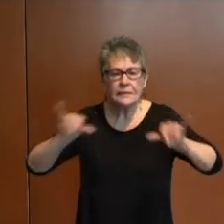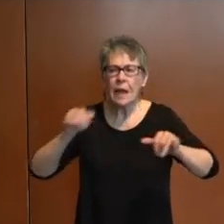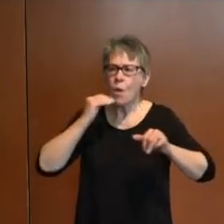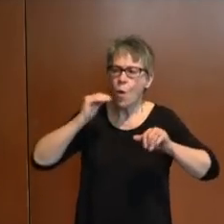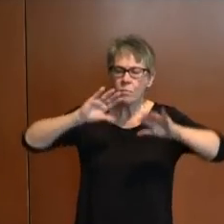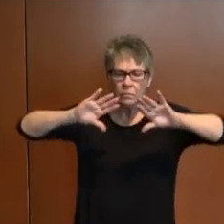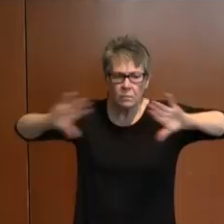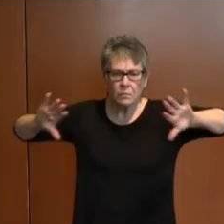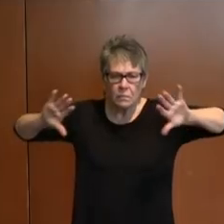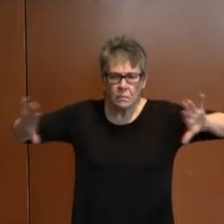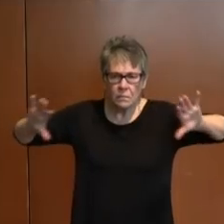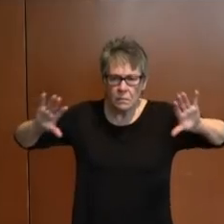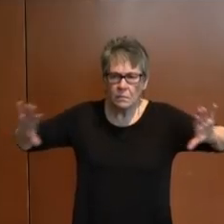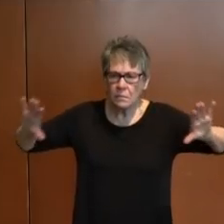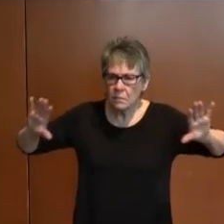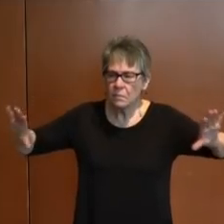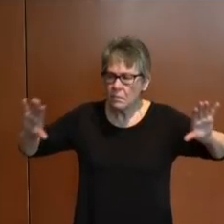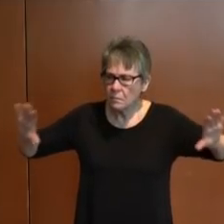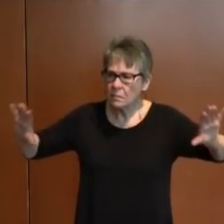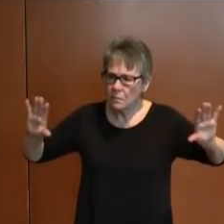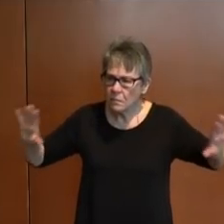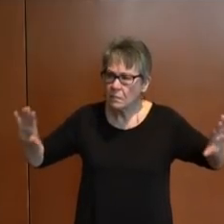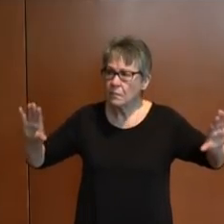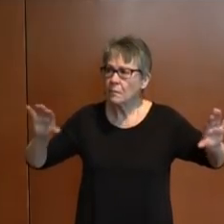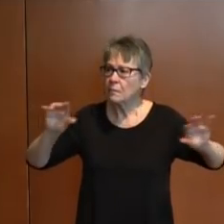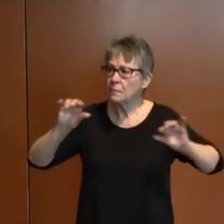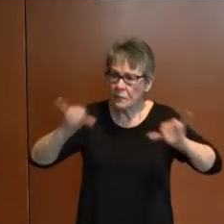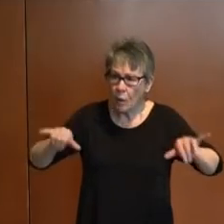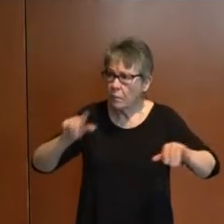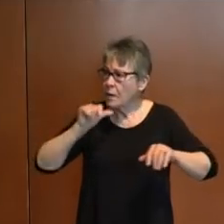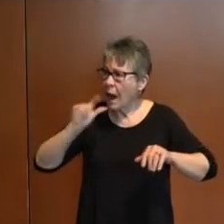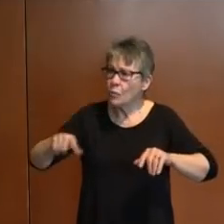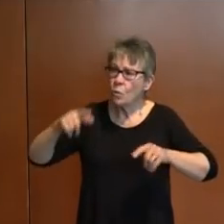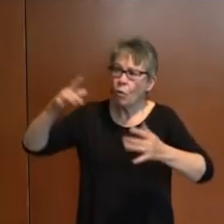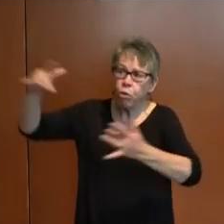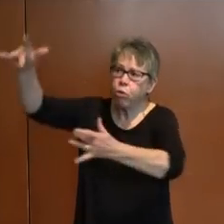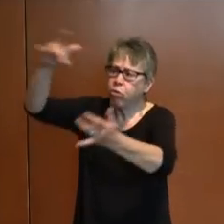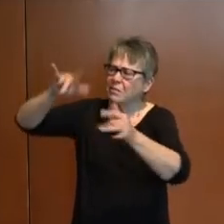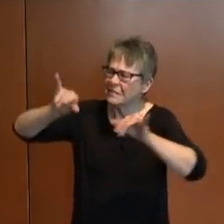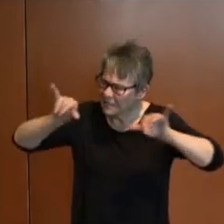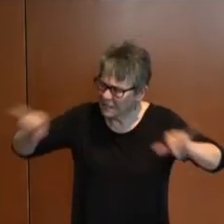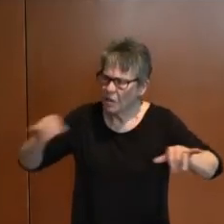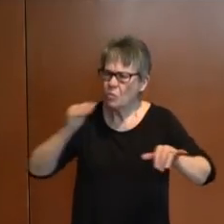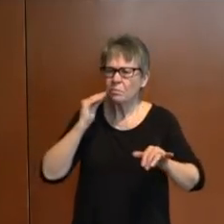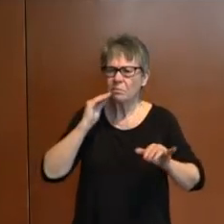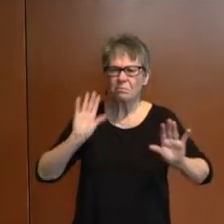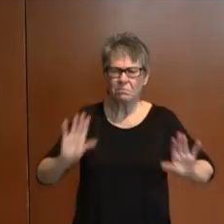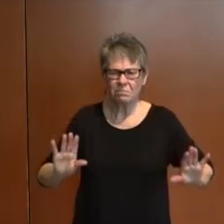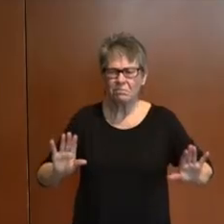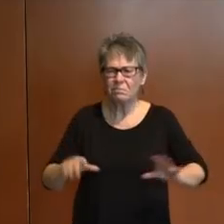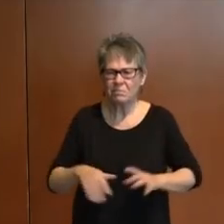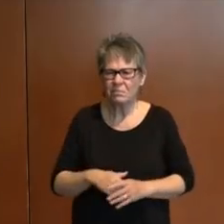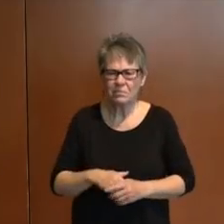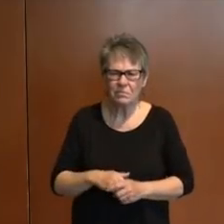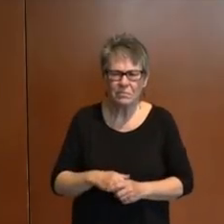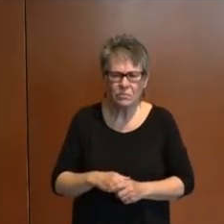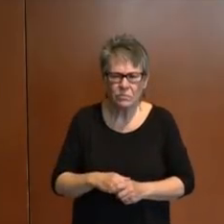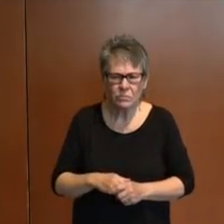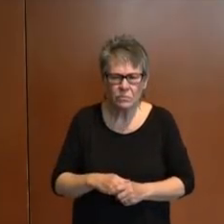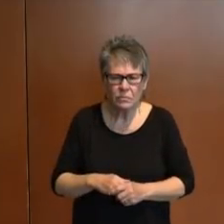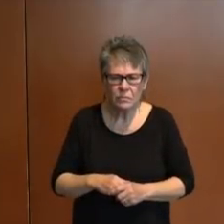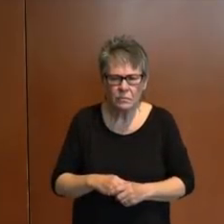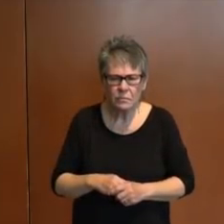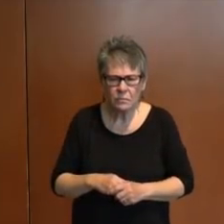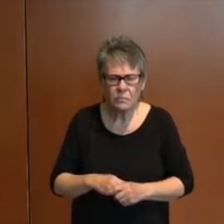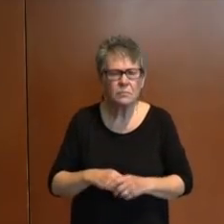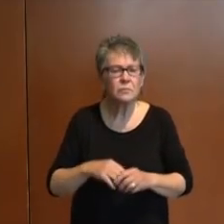to. Don't go out unless you're part of the fight against the virus. Do the little things, even at home. Disinfect your